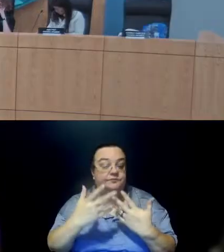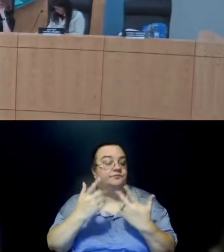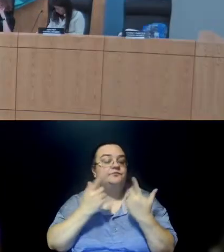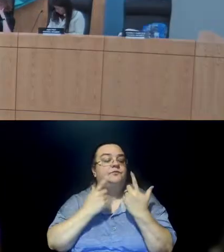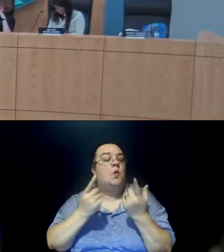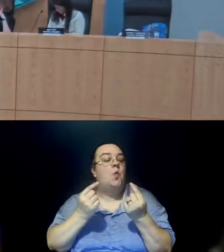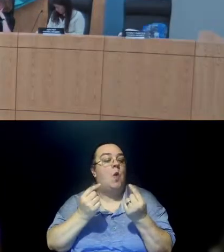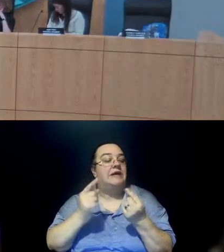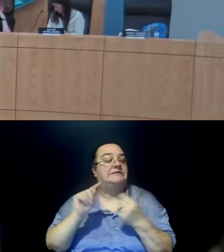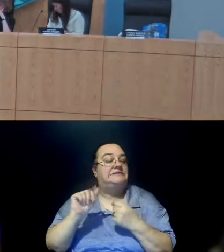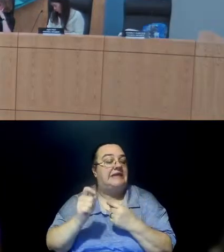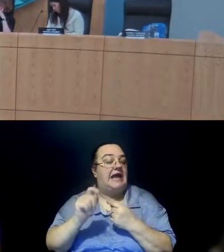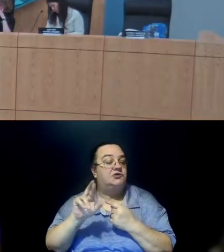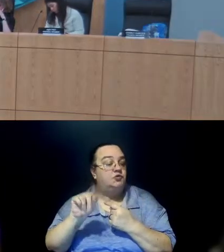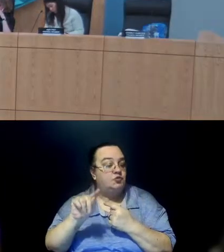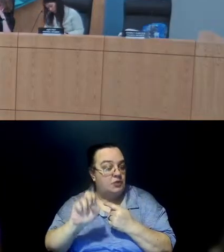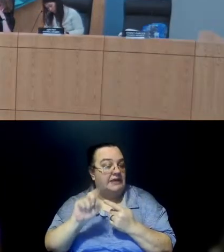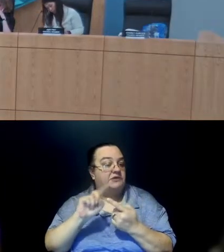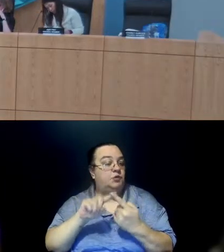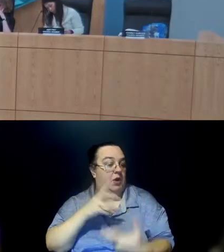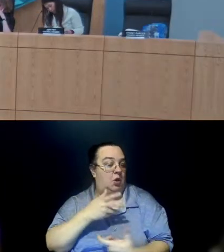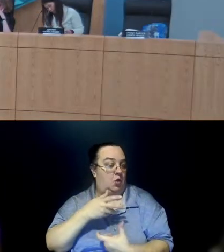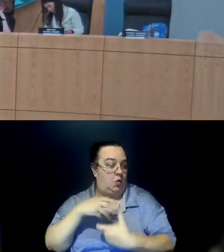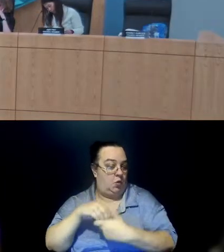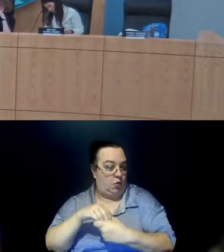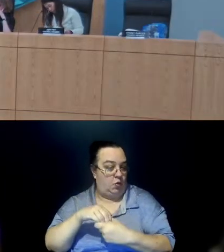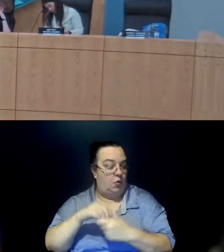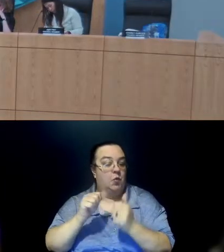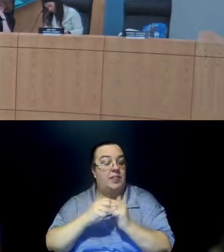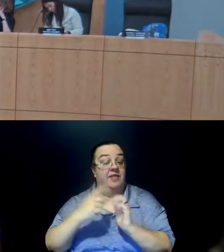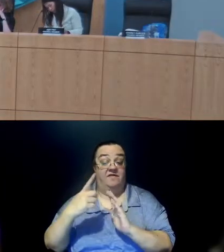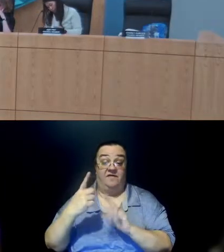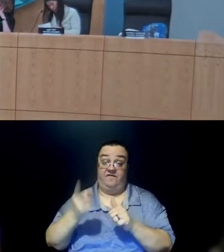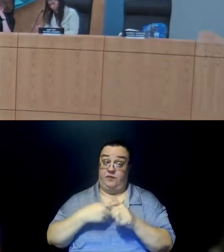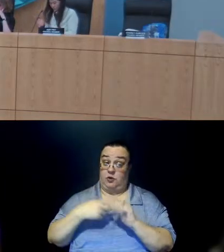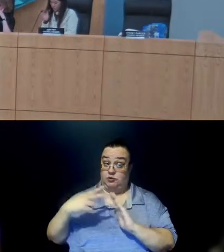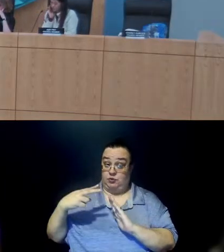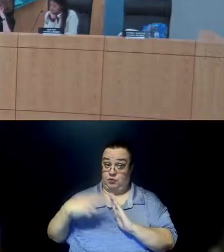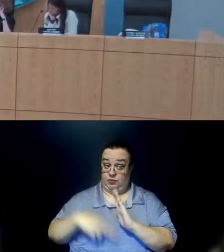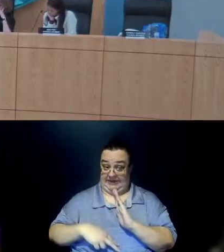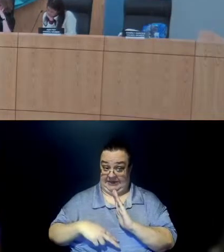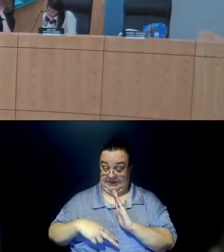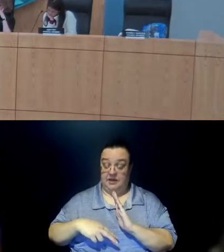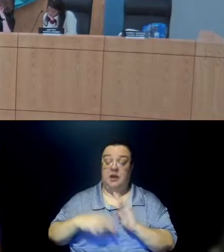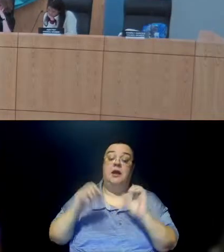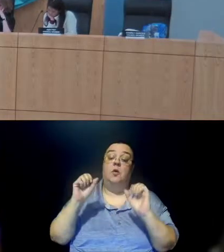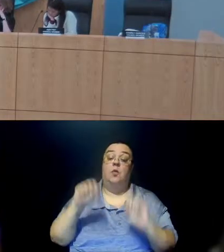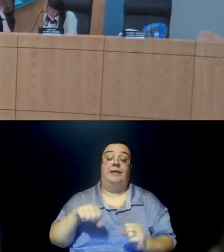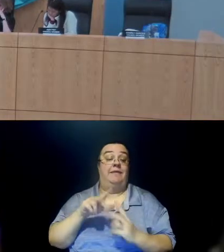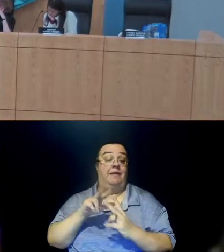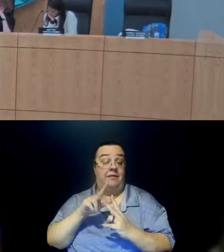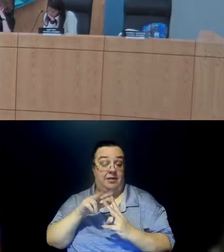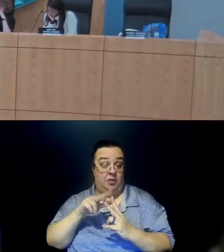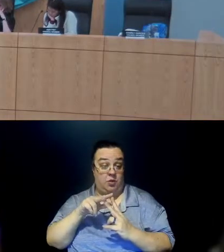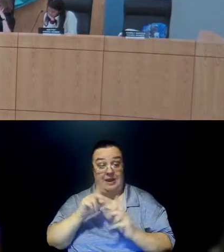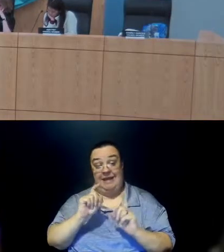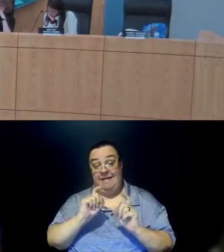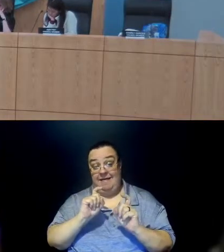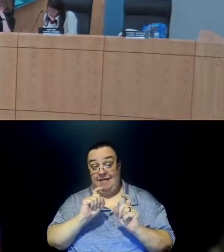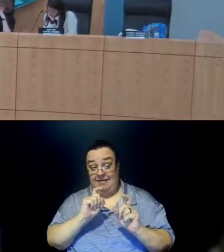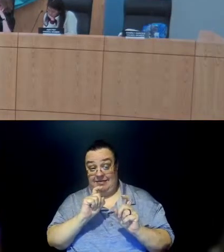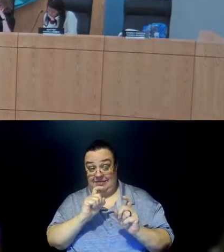tax rates to include in the first reader. We can either give him that